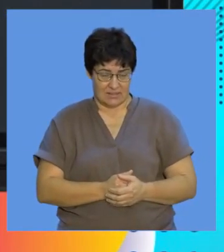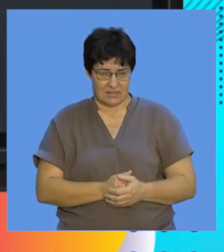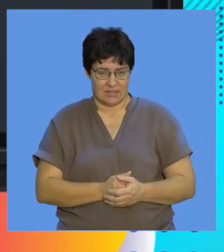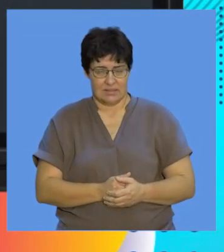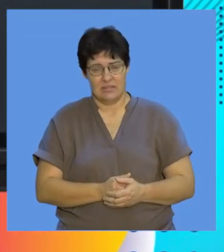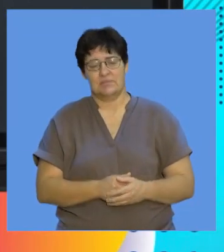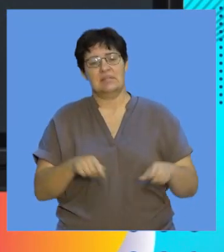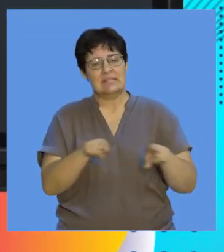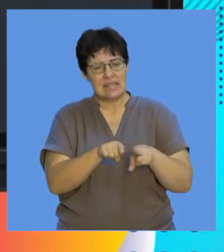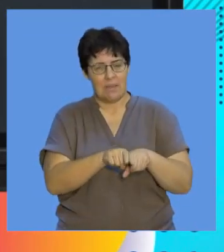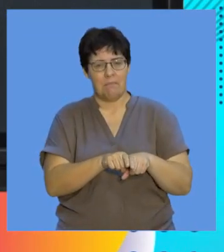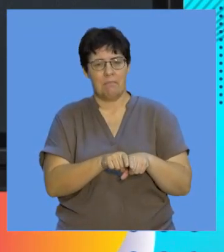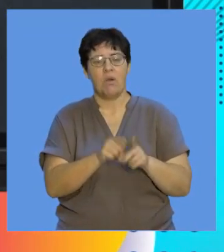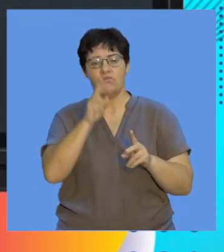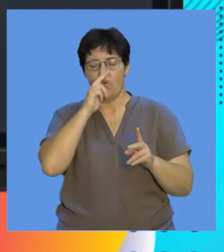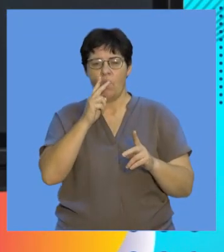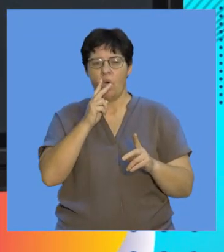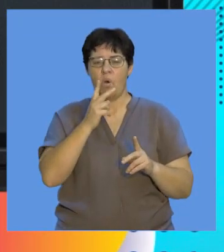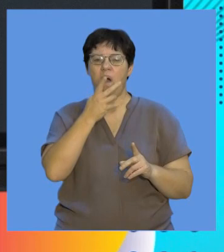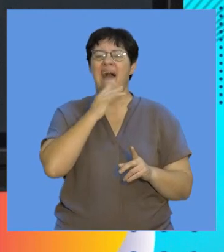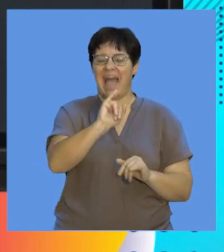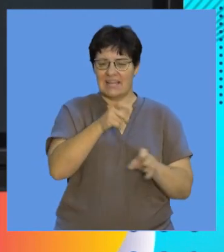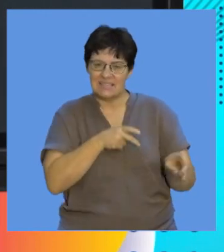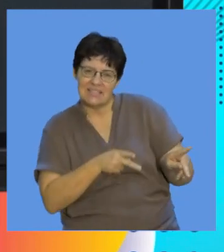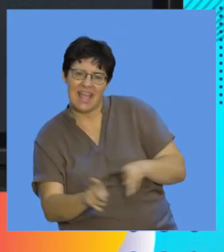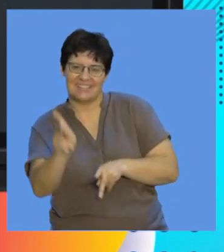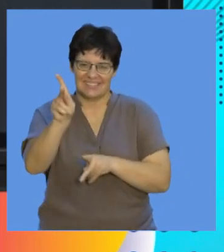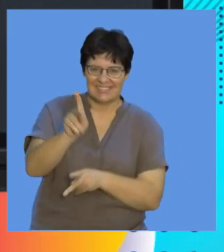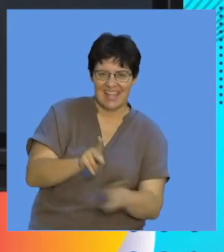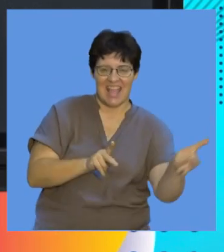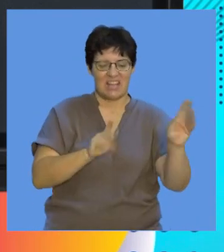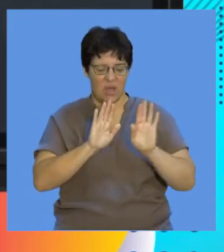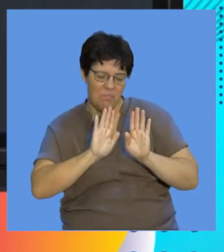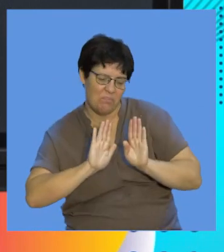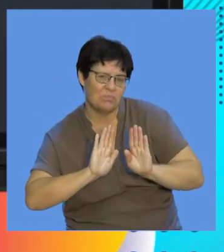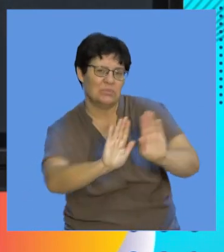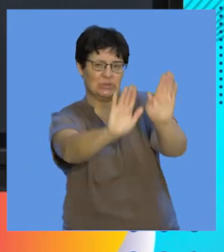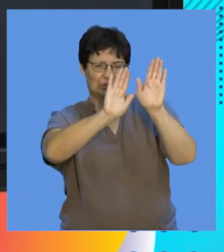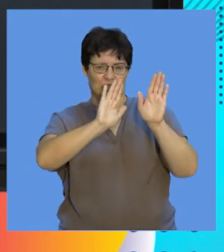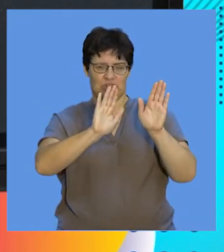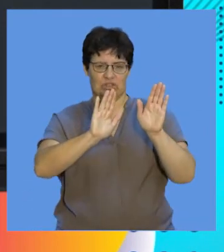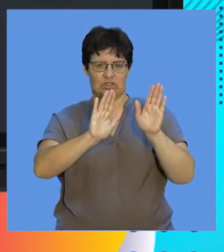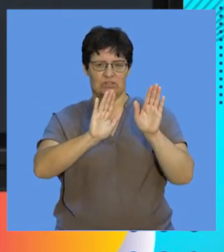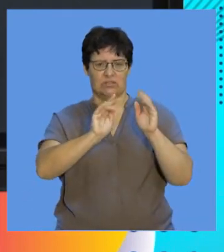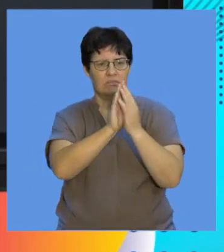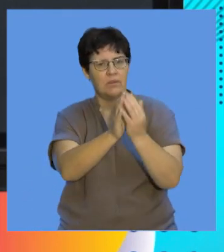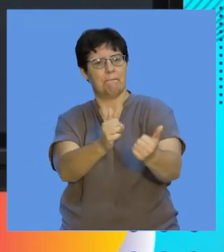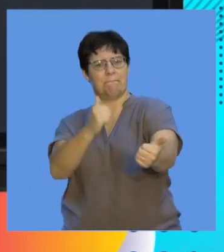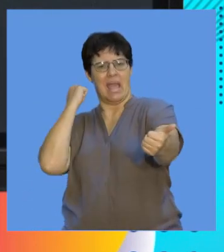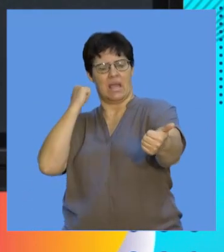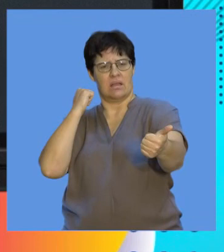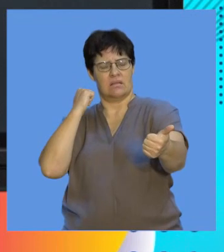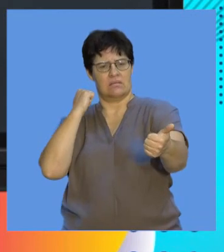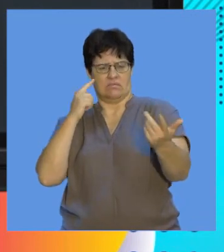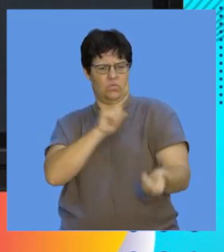when you have ice skaters that are on ice and they push against each other, why do they go